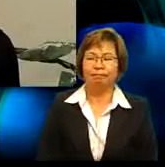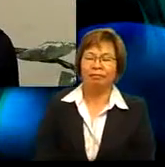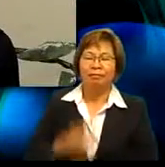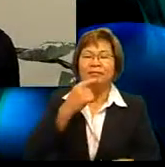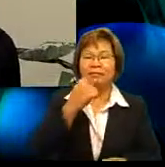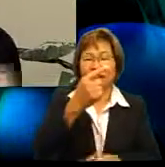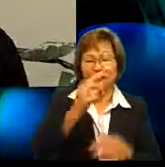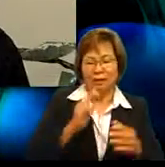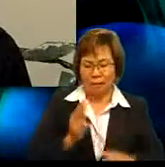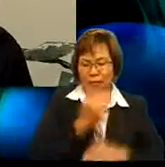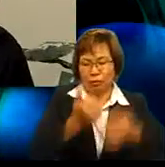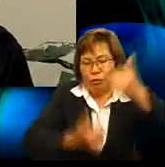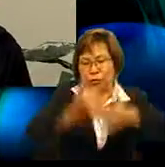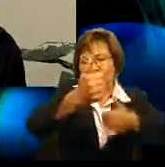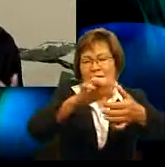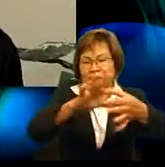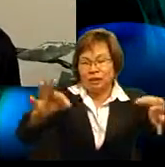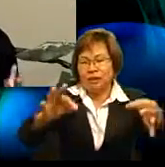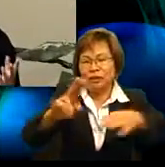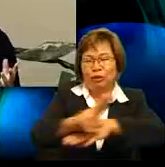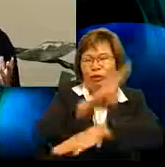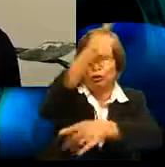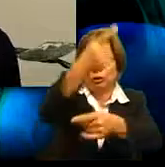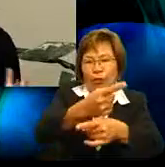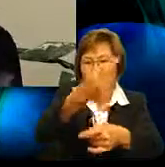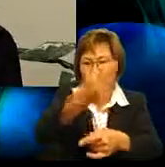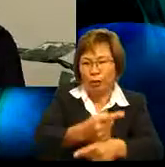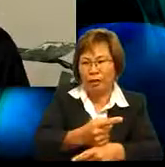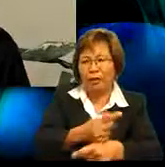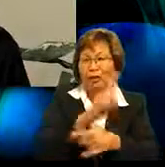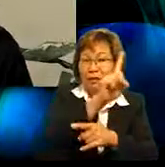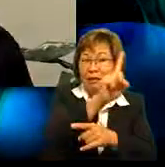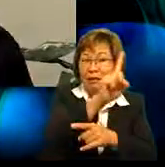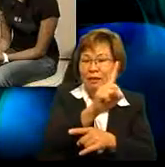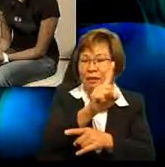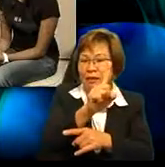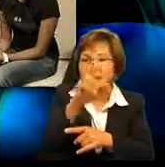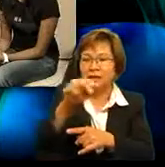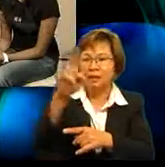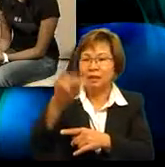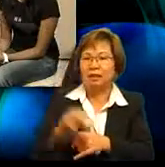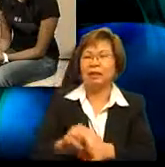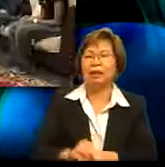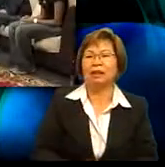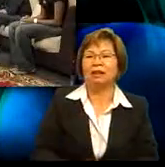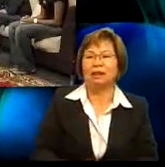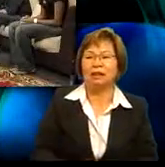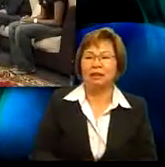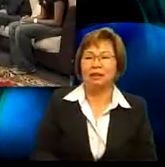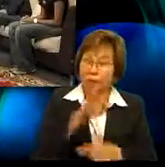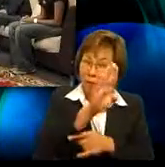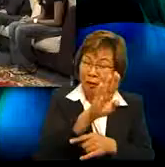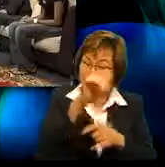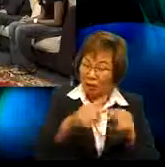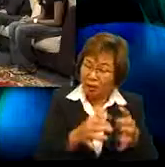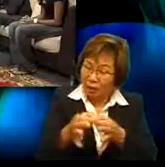Can you tell us which sentence is using the correct singular nouns? That would be B. Can